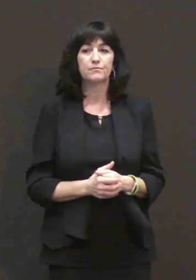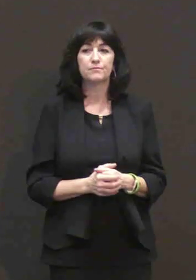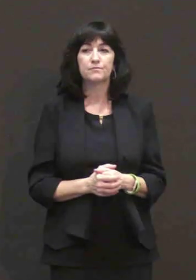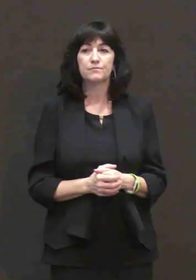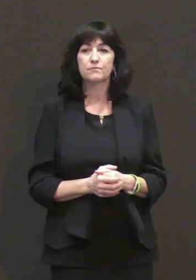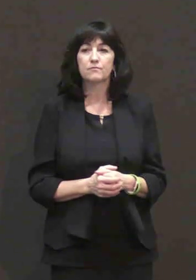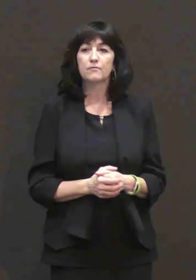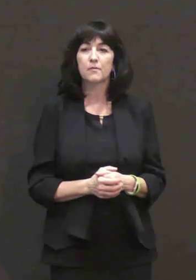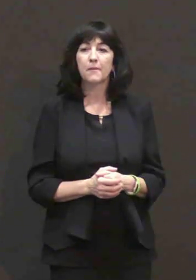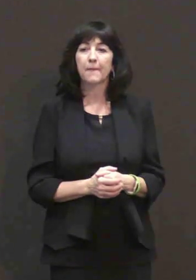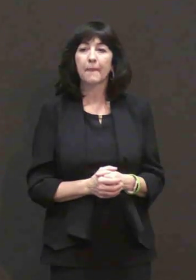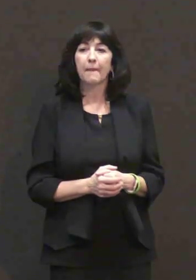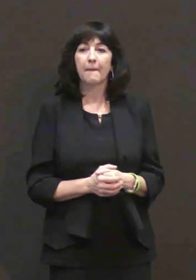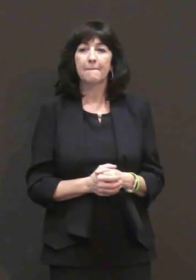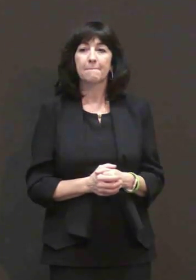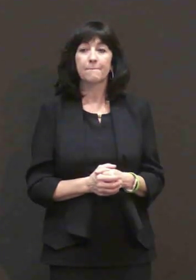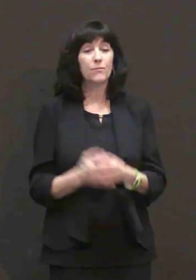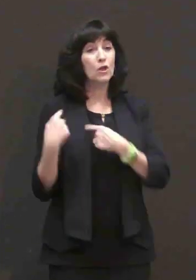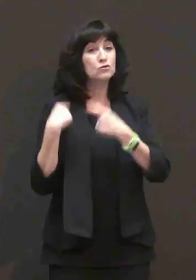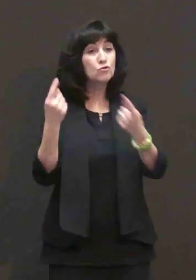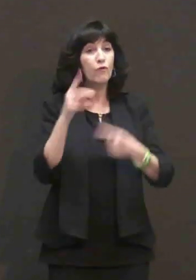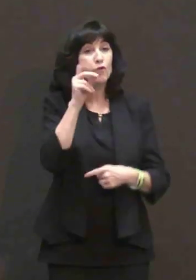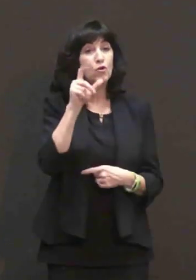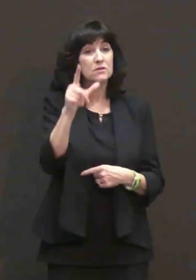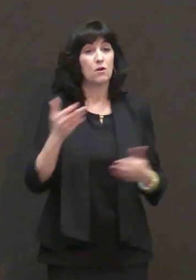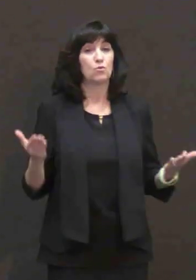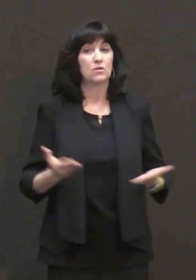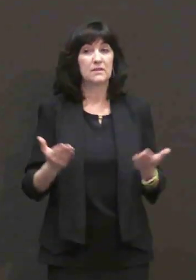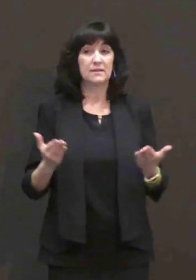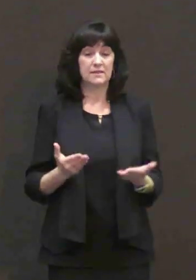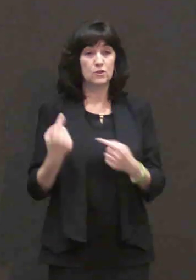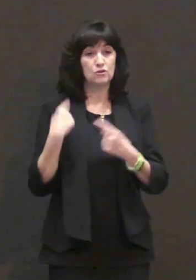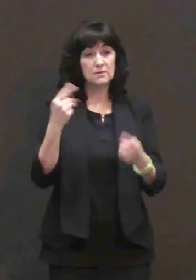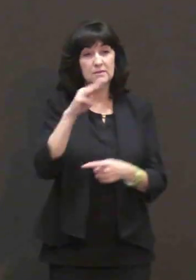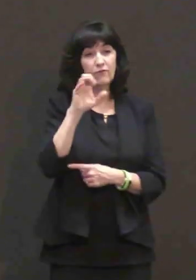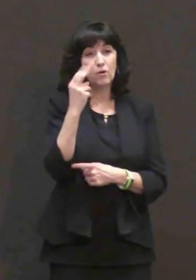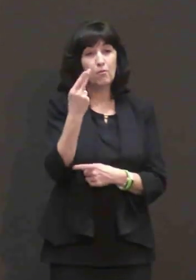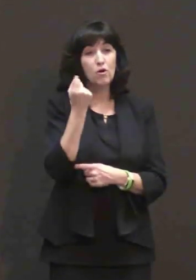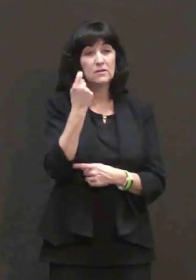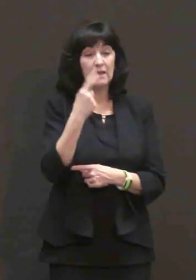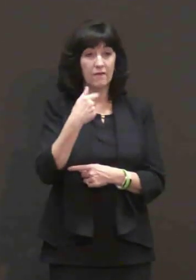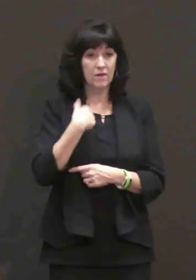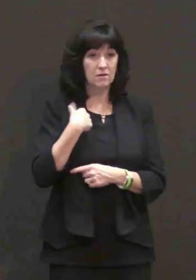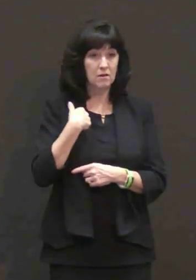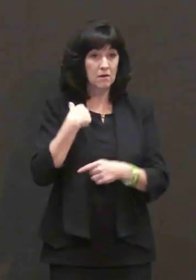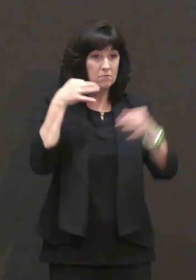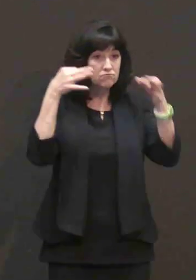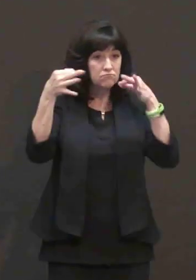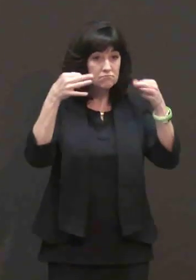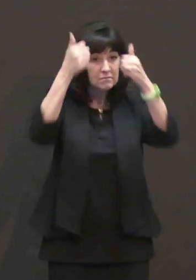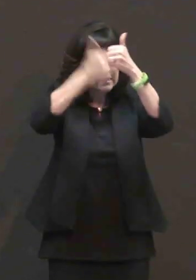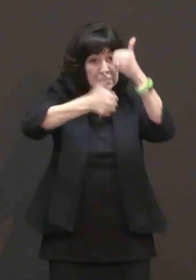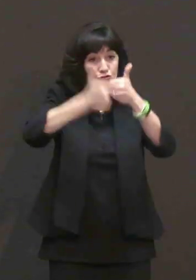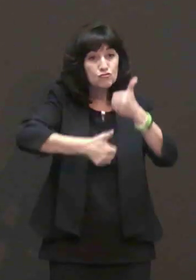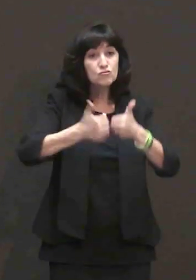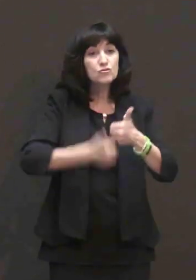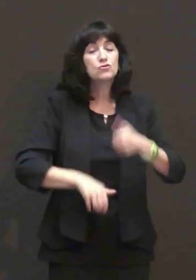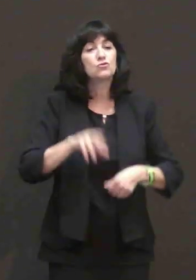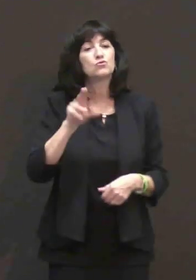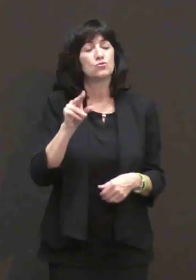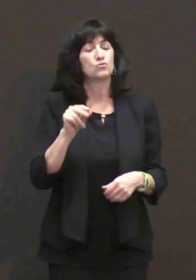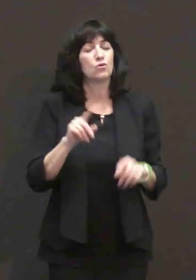So here are the actions that we've taken since March 11th. I won't talk about each of them, but the state of emergency that was declared